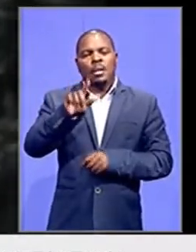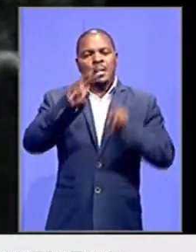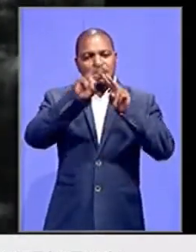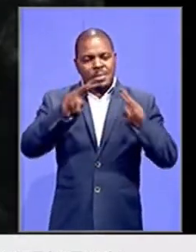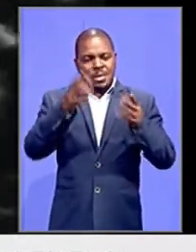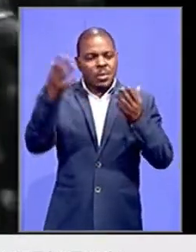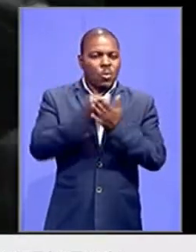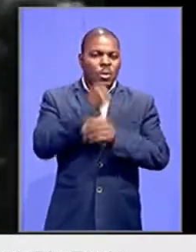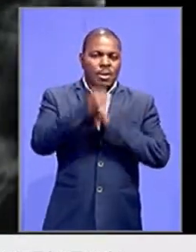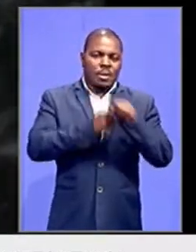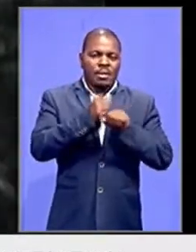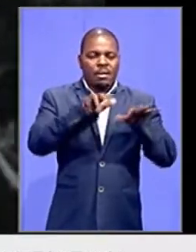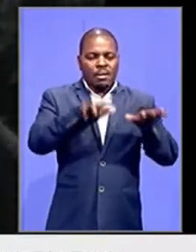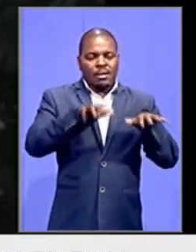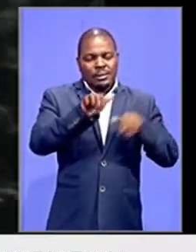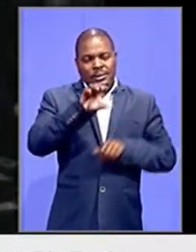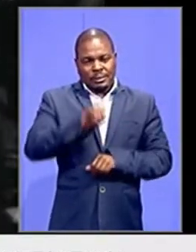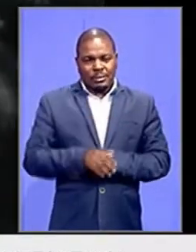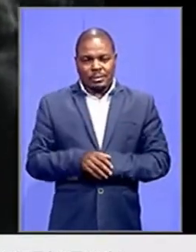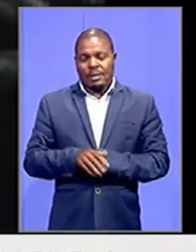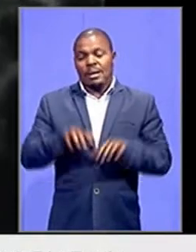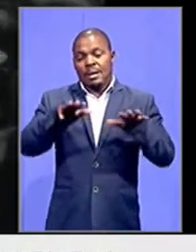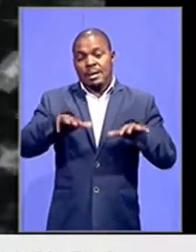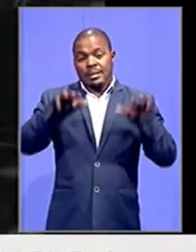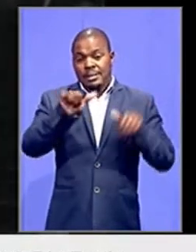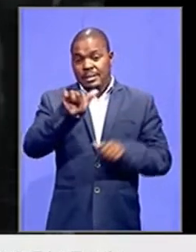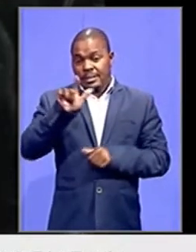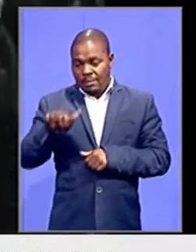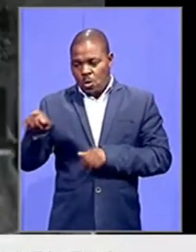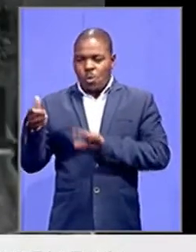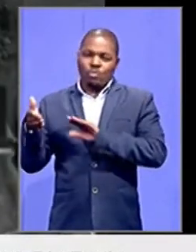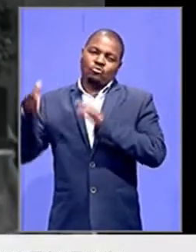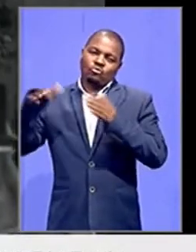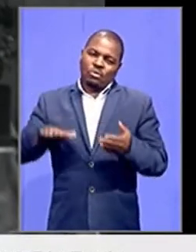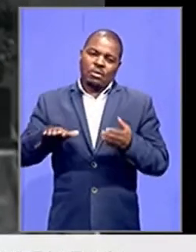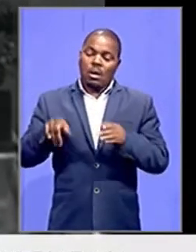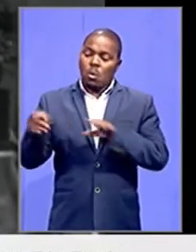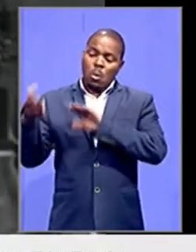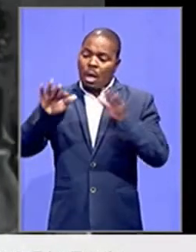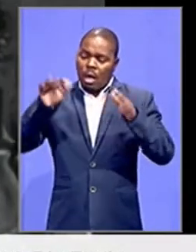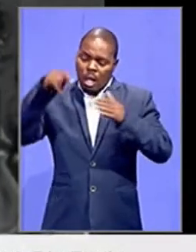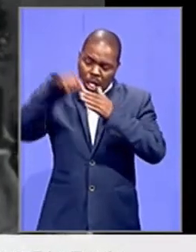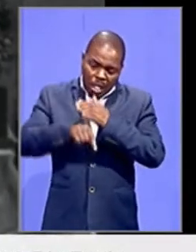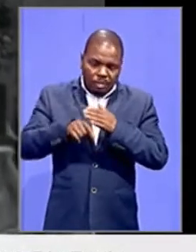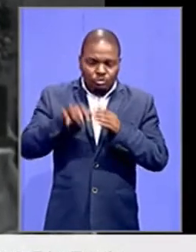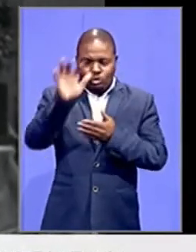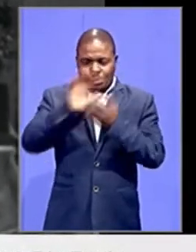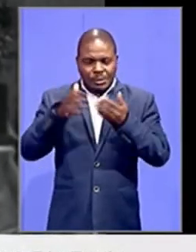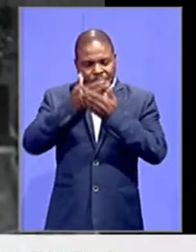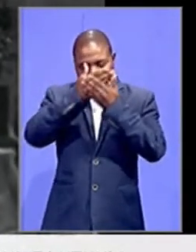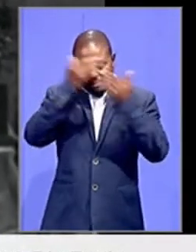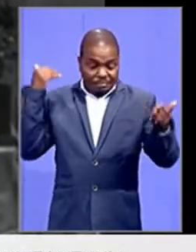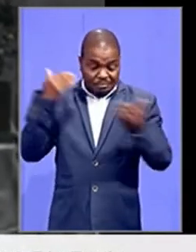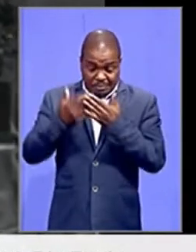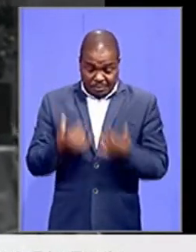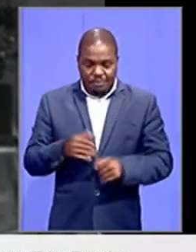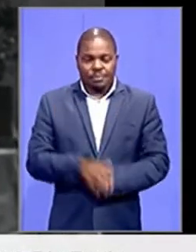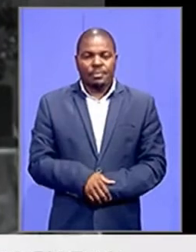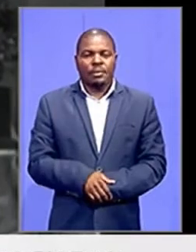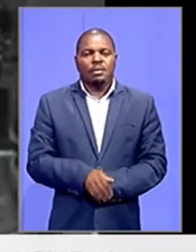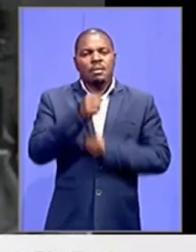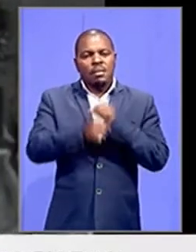1960. Luthuli o tlhakafetse ka 1967 mme dintlha tsa leso la gagwe ga di itsiwe le gompieno. Tlhatlhelelo